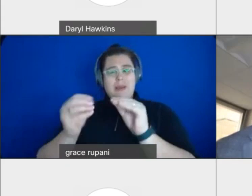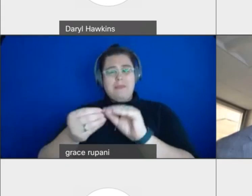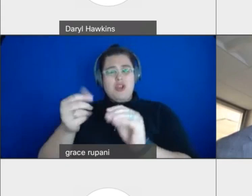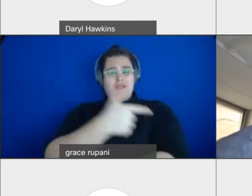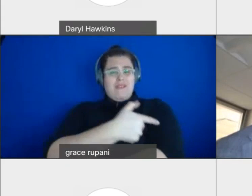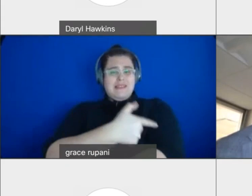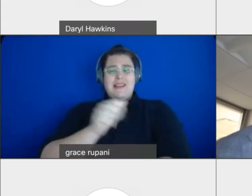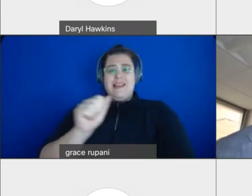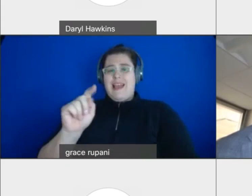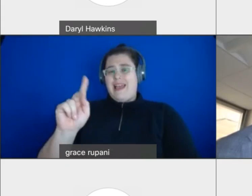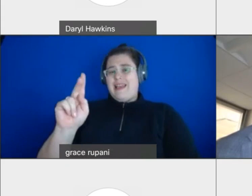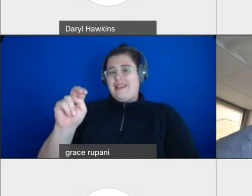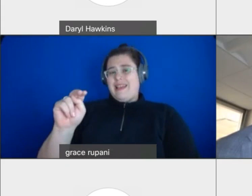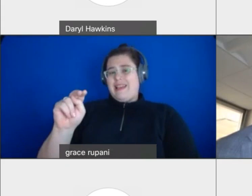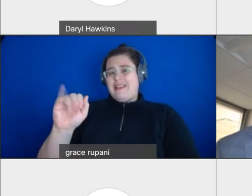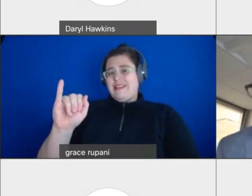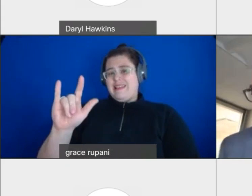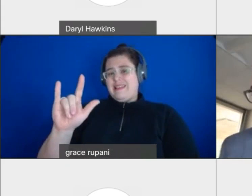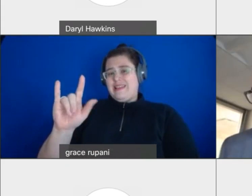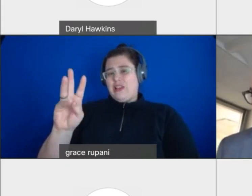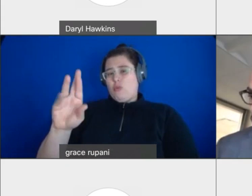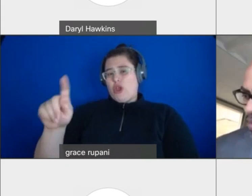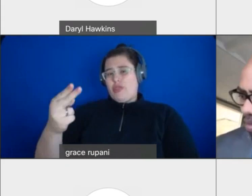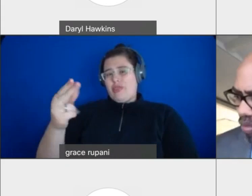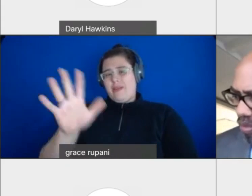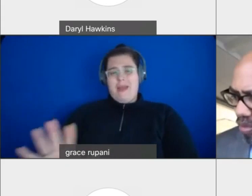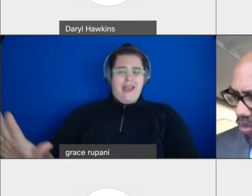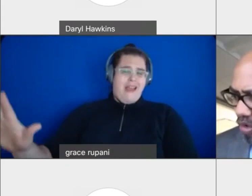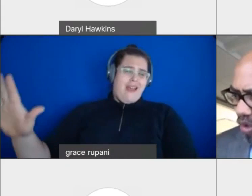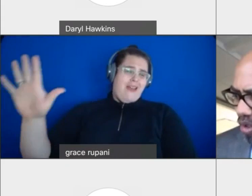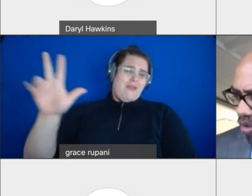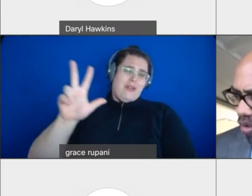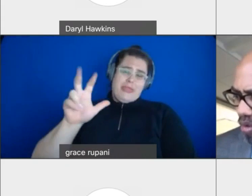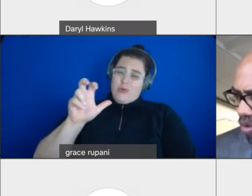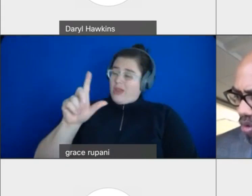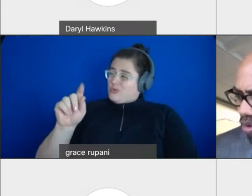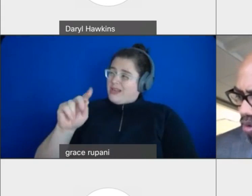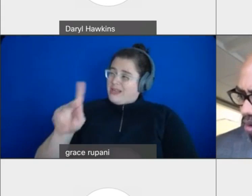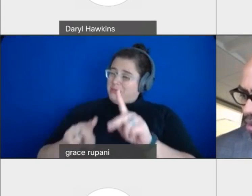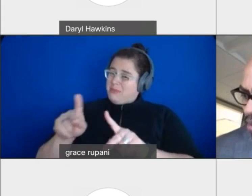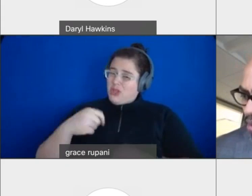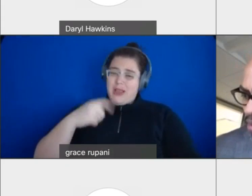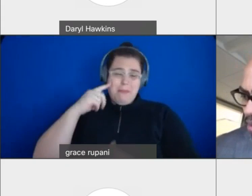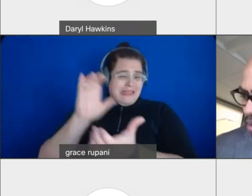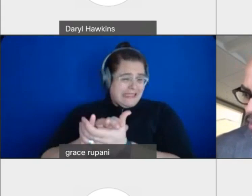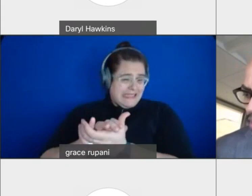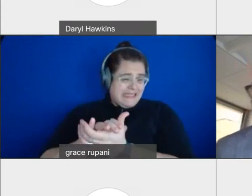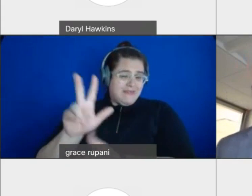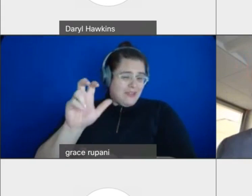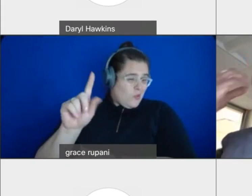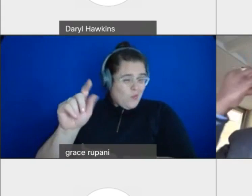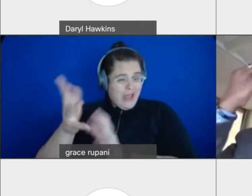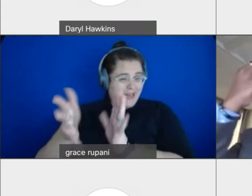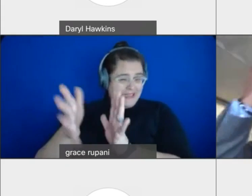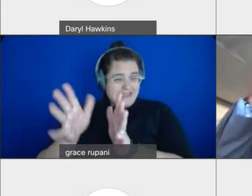was about 320 people. Okay. I don't know what